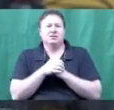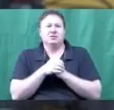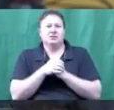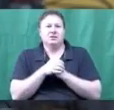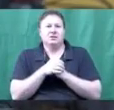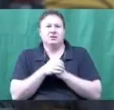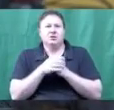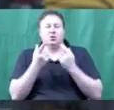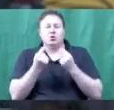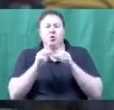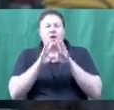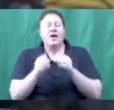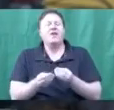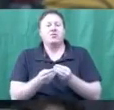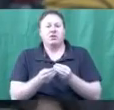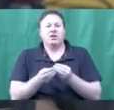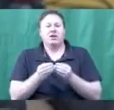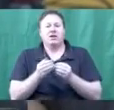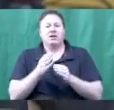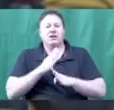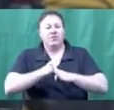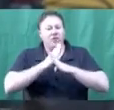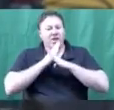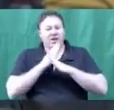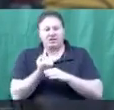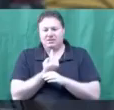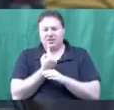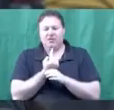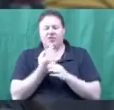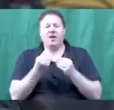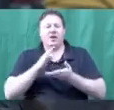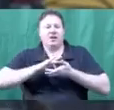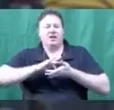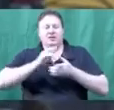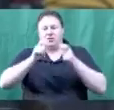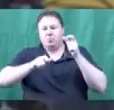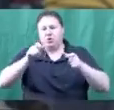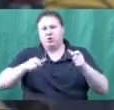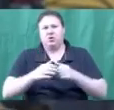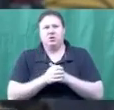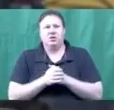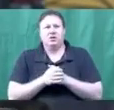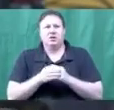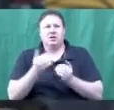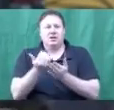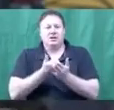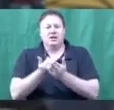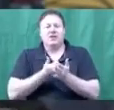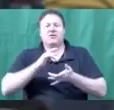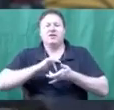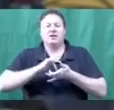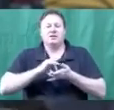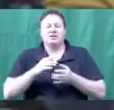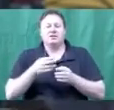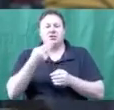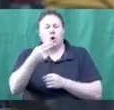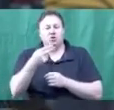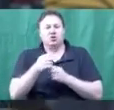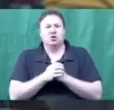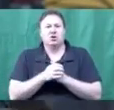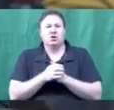would do everything in its power to defend itself and its innocent citizens and save the innocent hostages. We demand